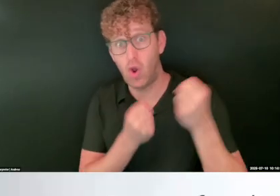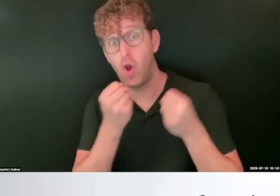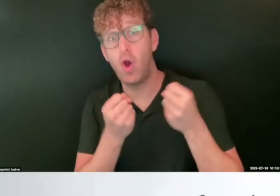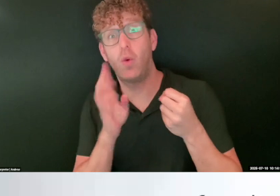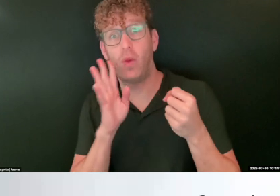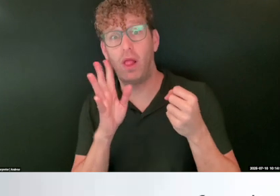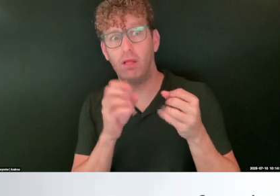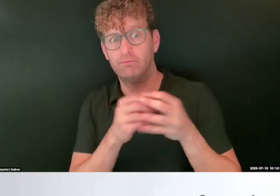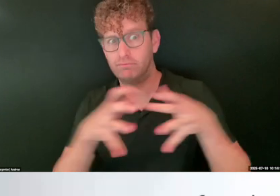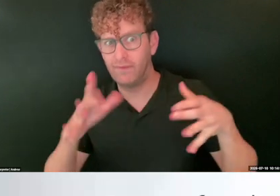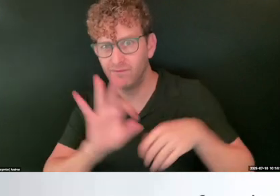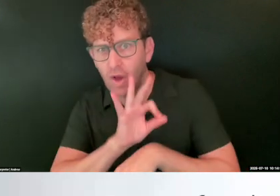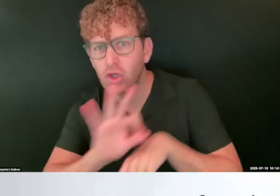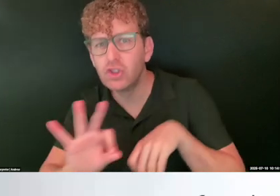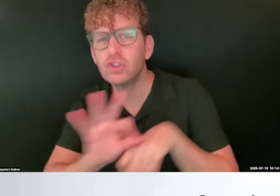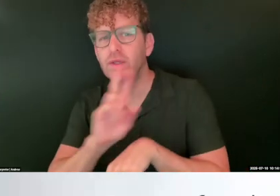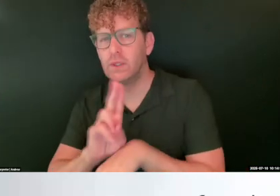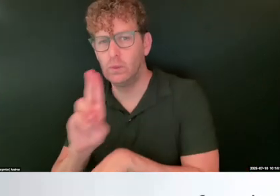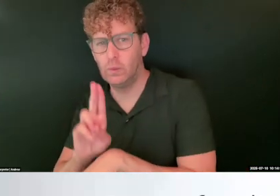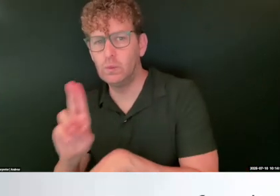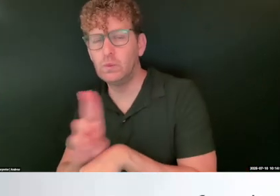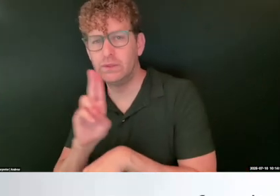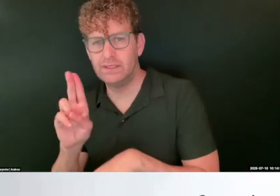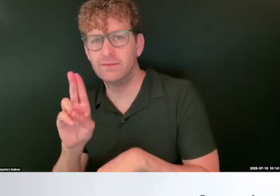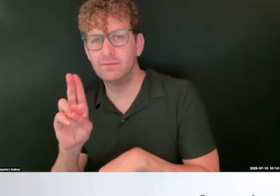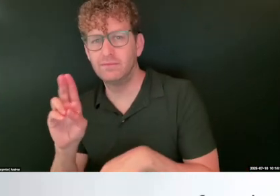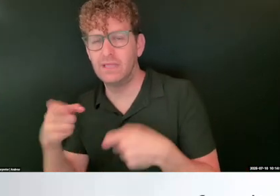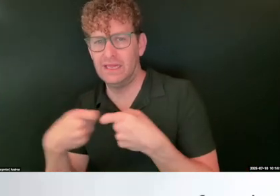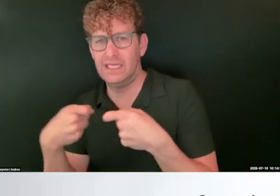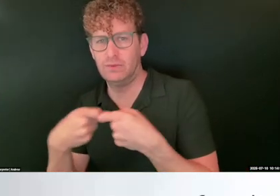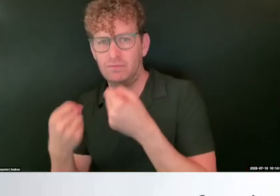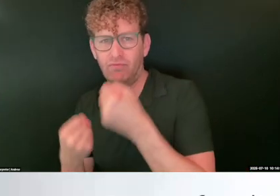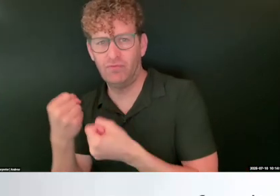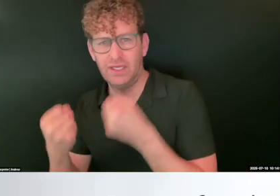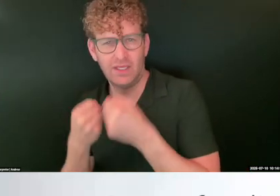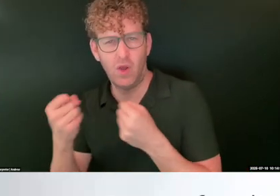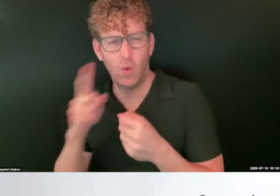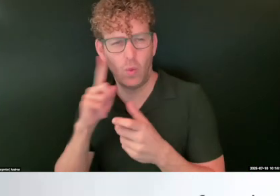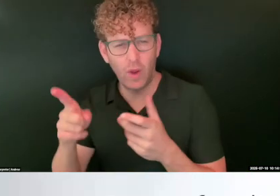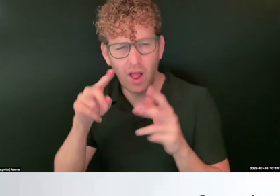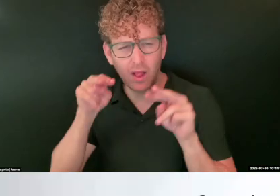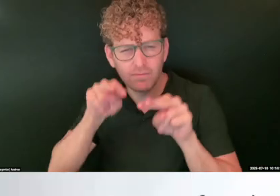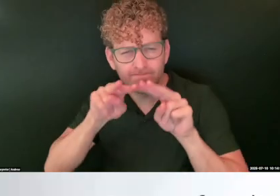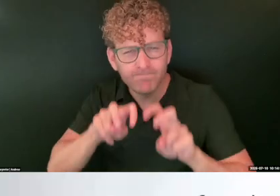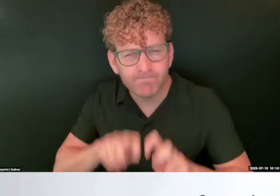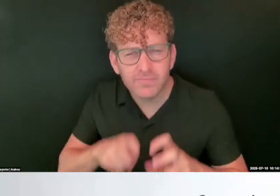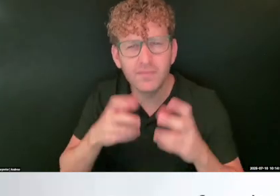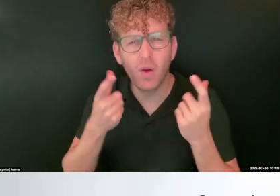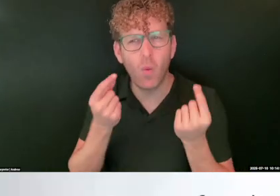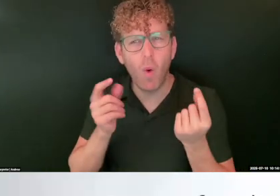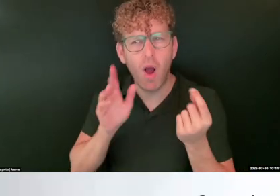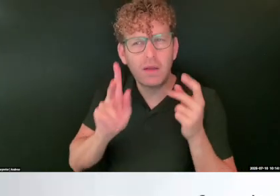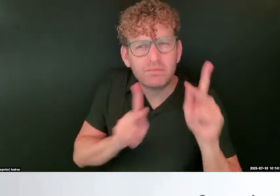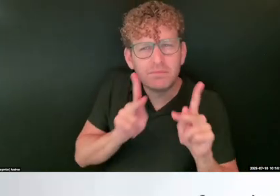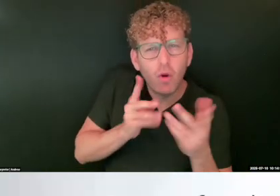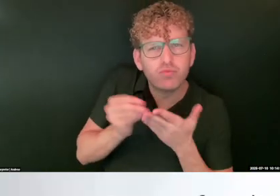Along with this will come a deeper dive into consumer preferences and a strong focus on ensuring an equitable